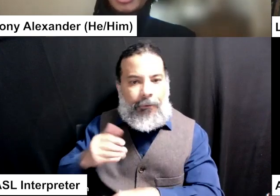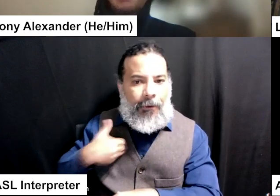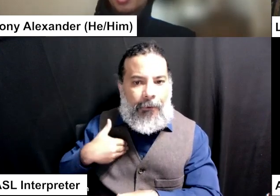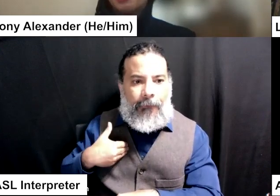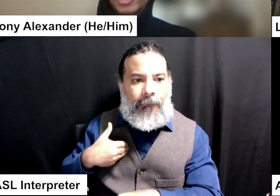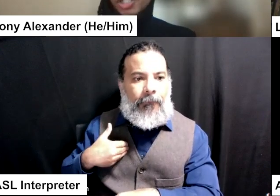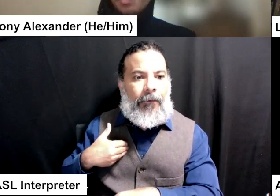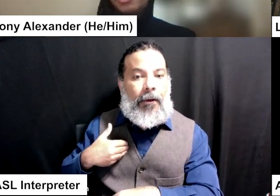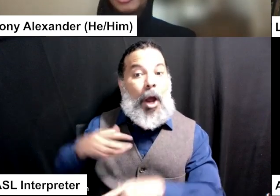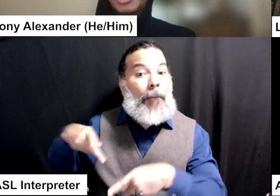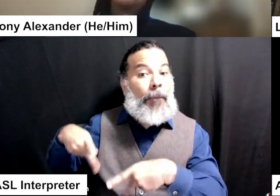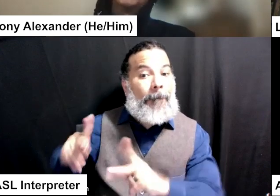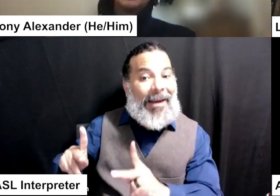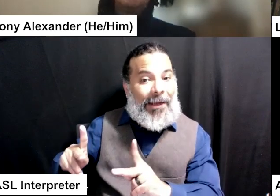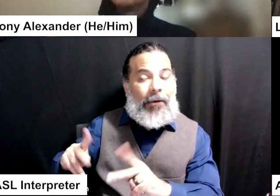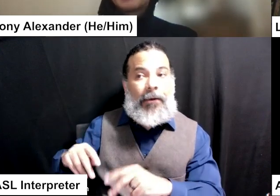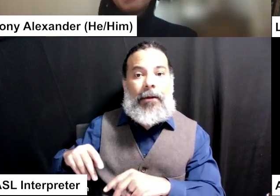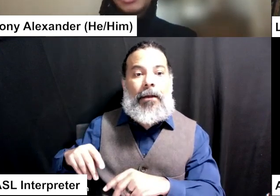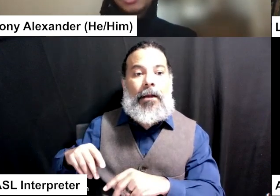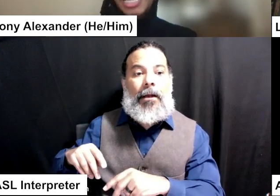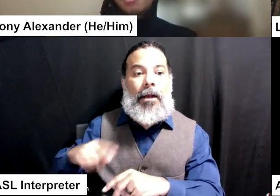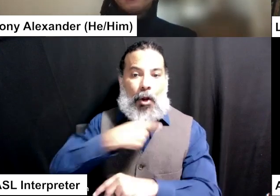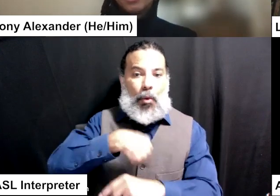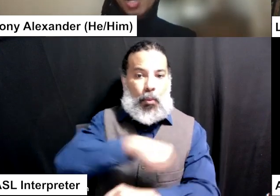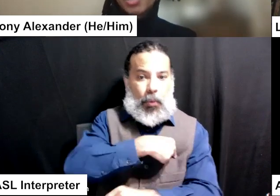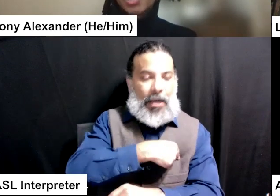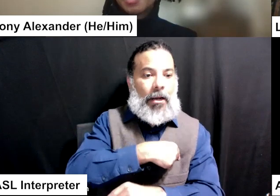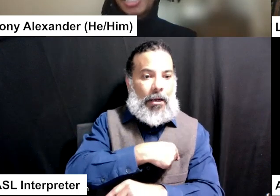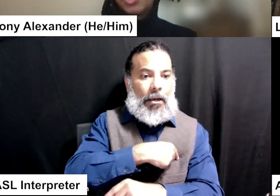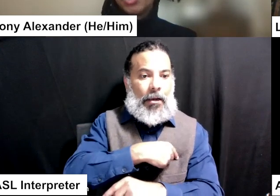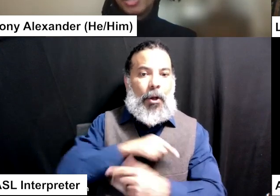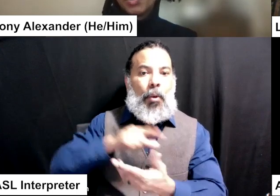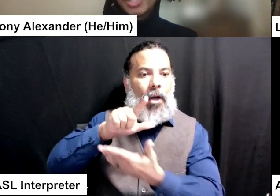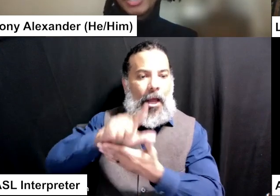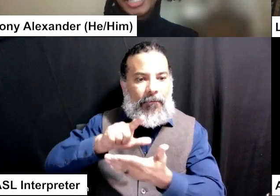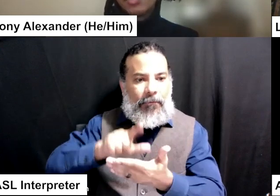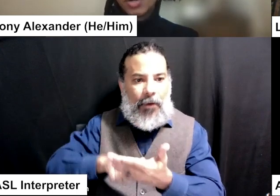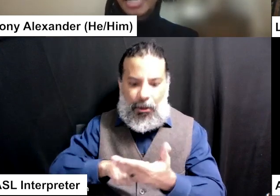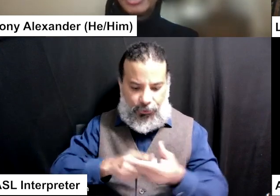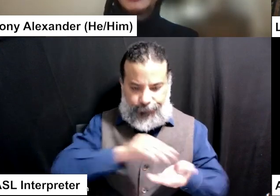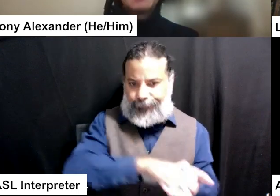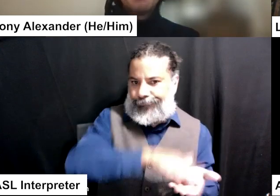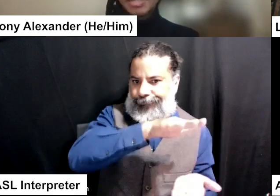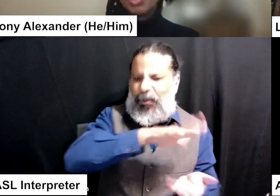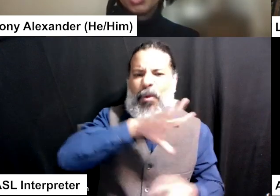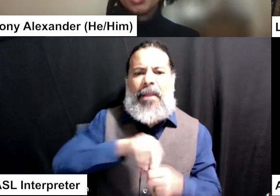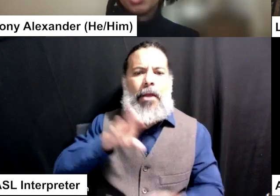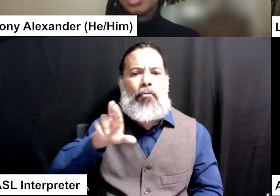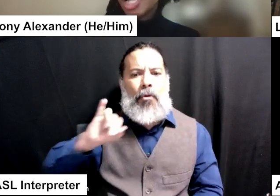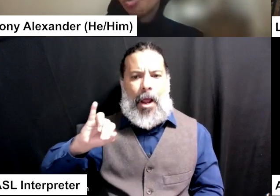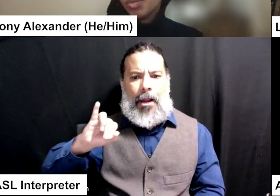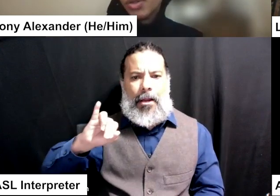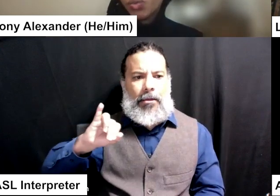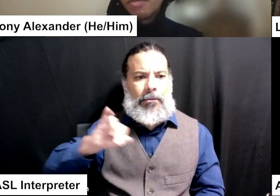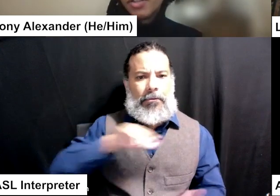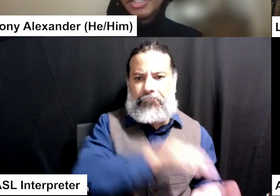a permit or something like that, we would basically have laws compiled within the state of Rhode Island and be able to